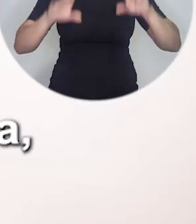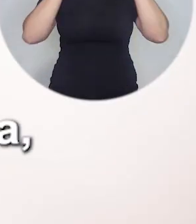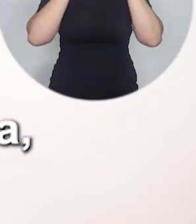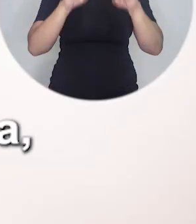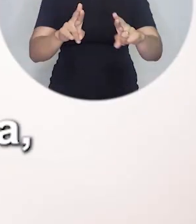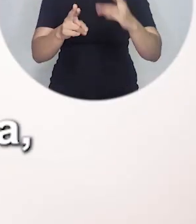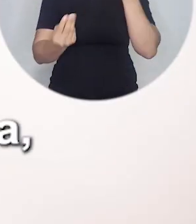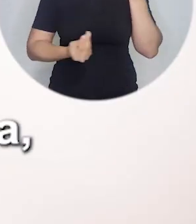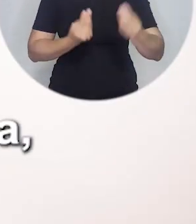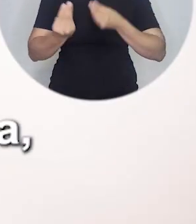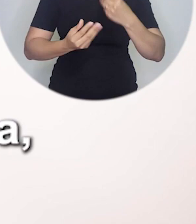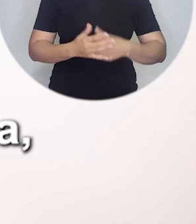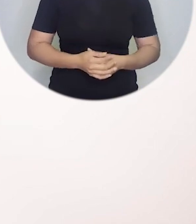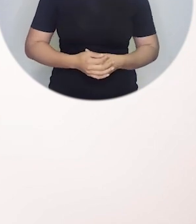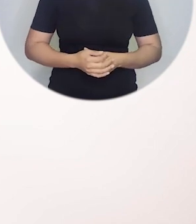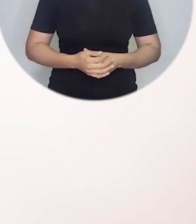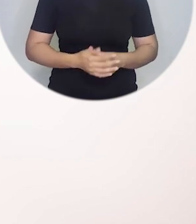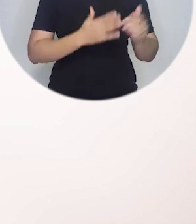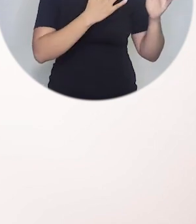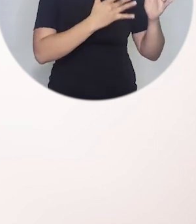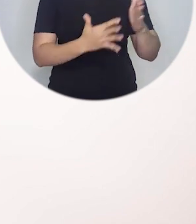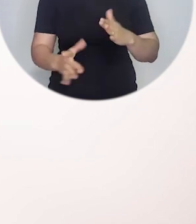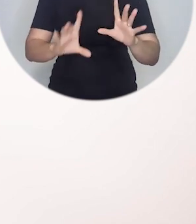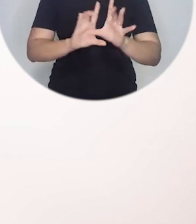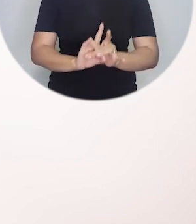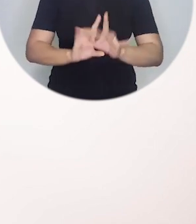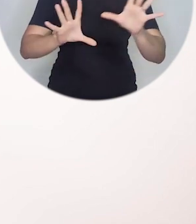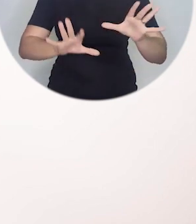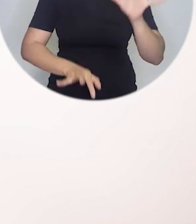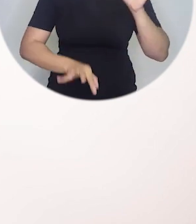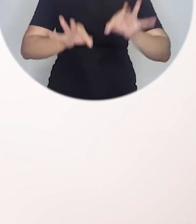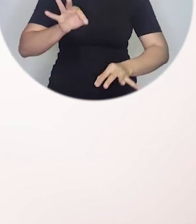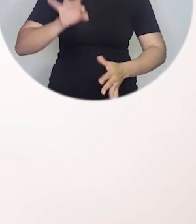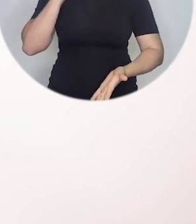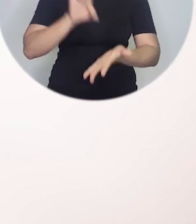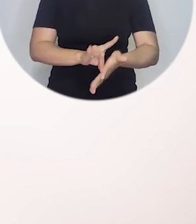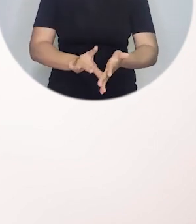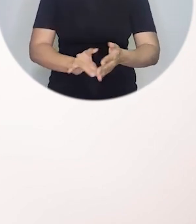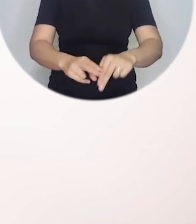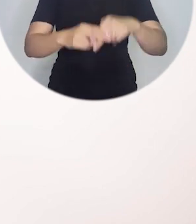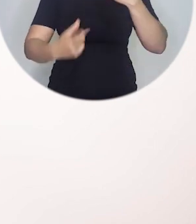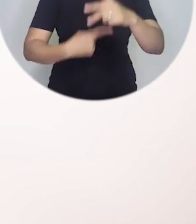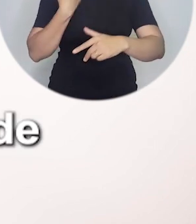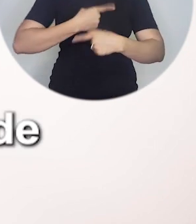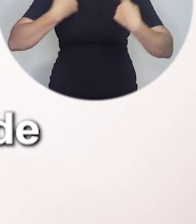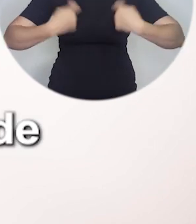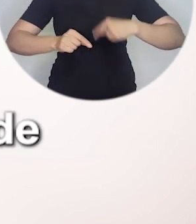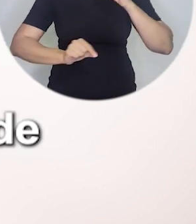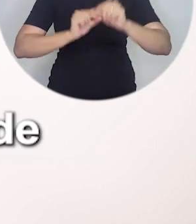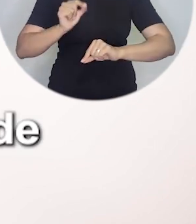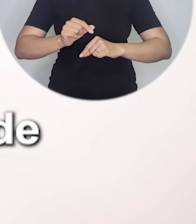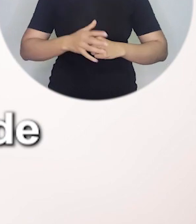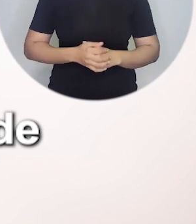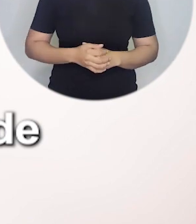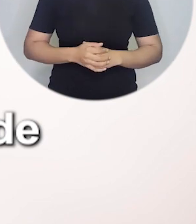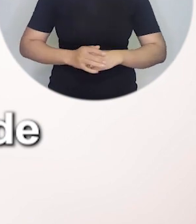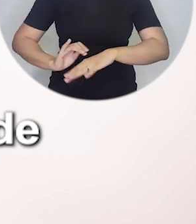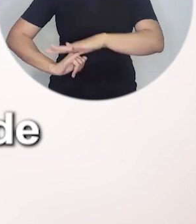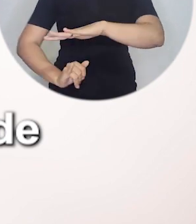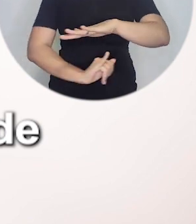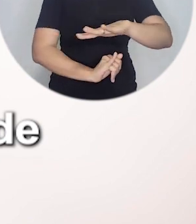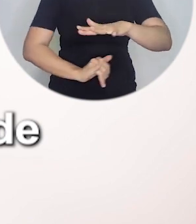dignity necessarily involves the development of a democratic judicial process. Therefore, we